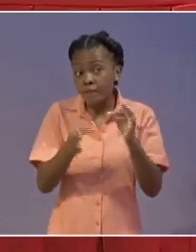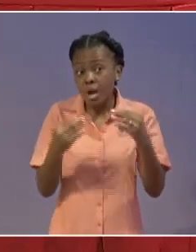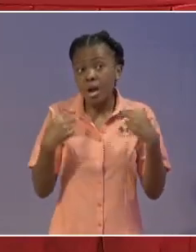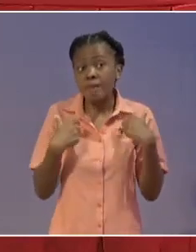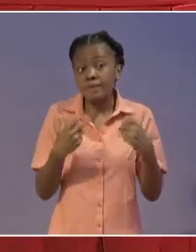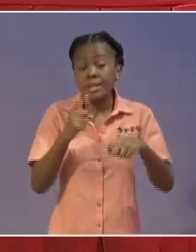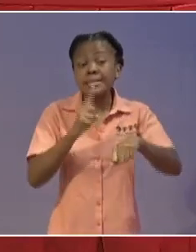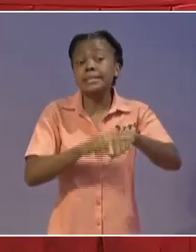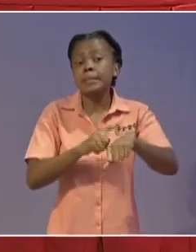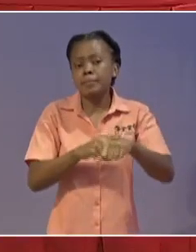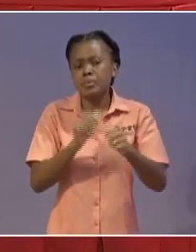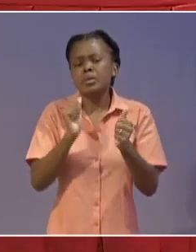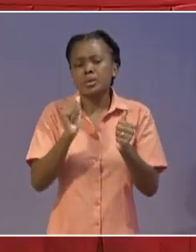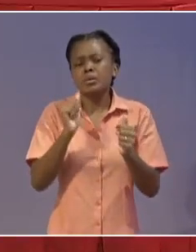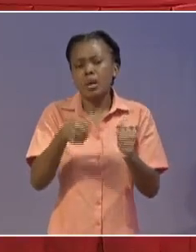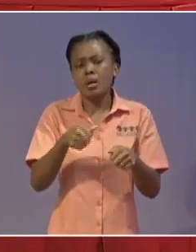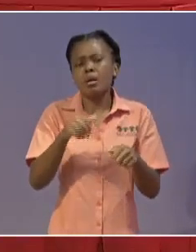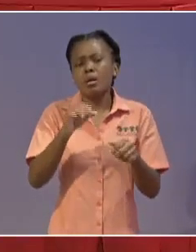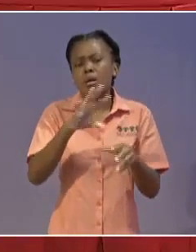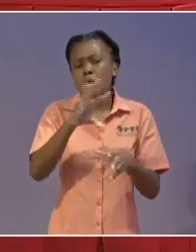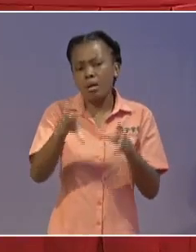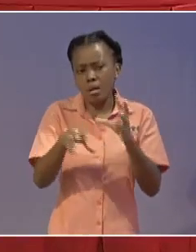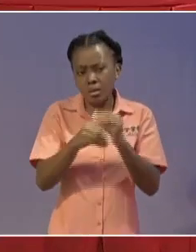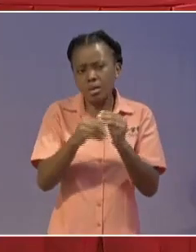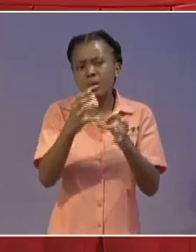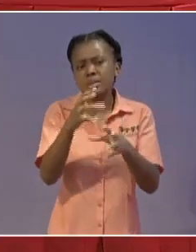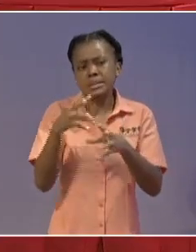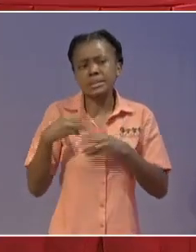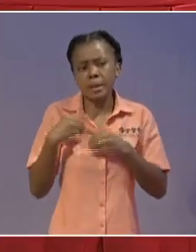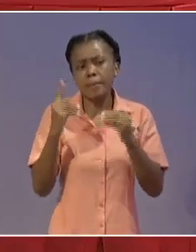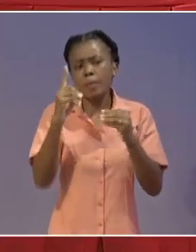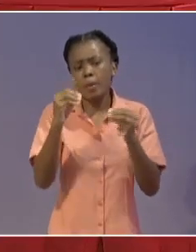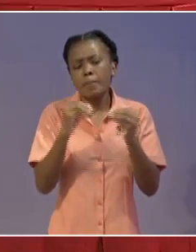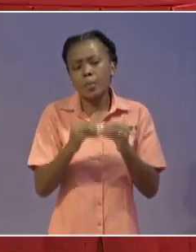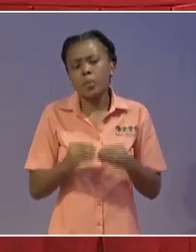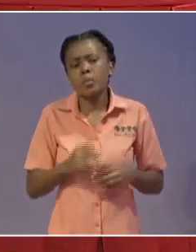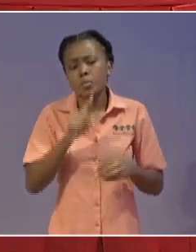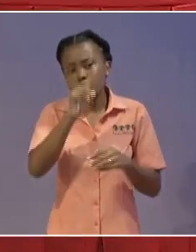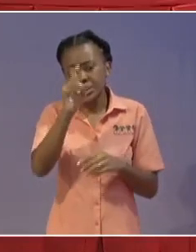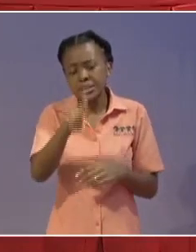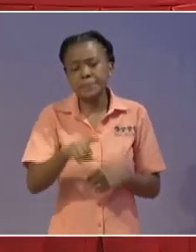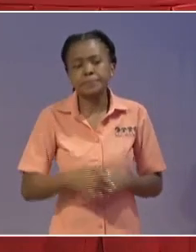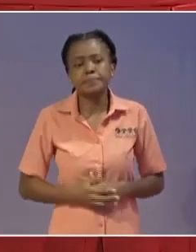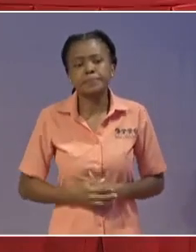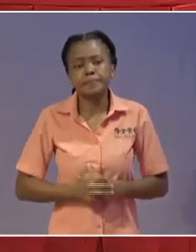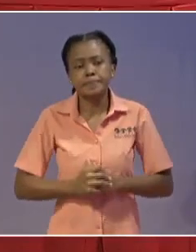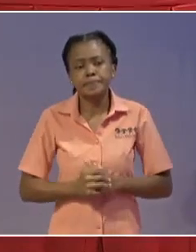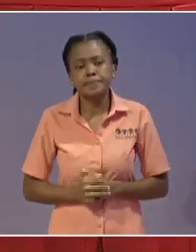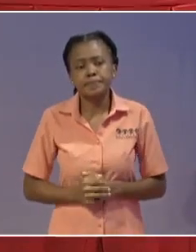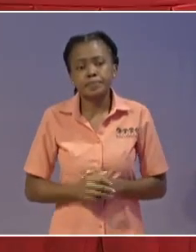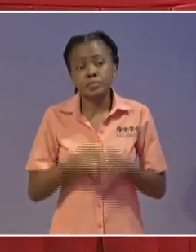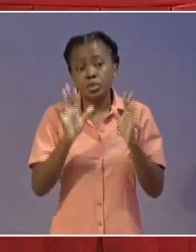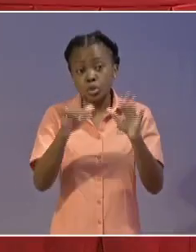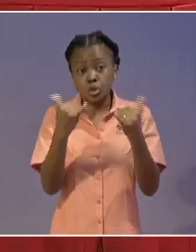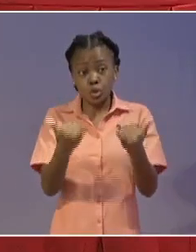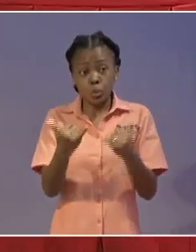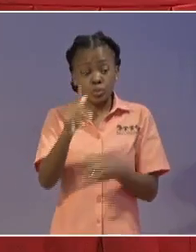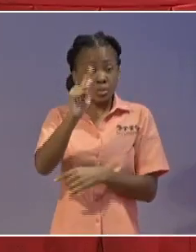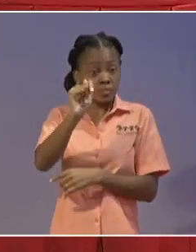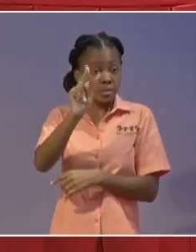field additional questions. And I see TV6 has their hand up first. TV6, good